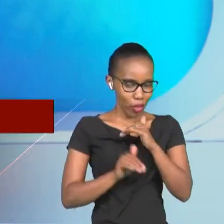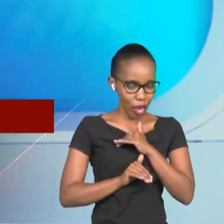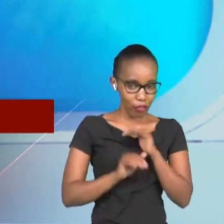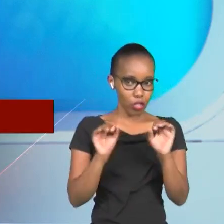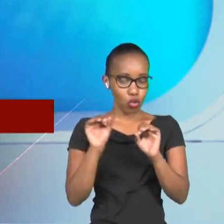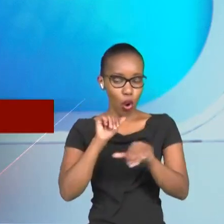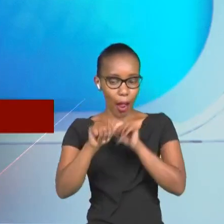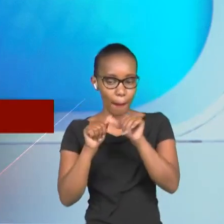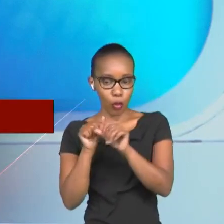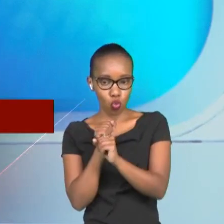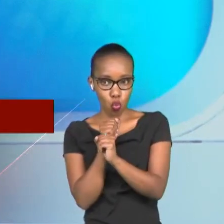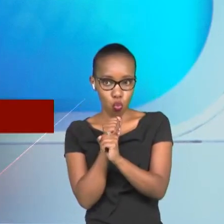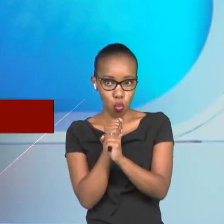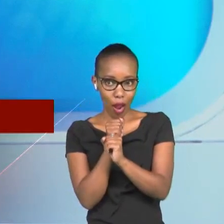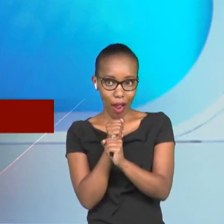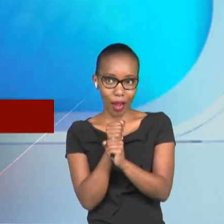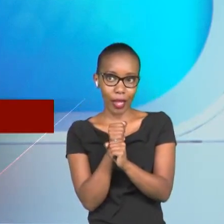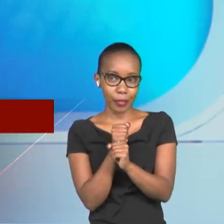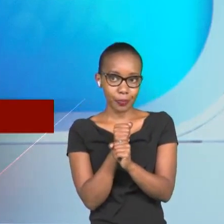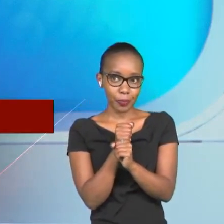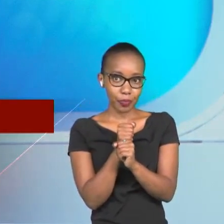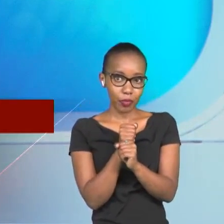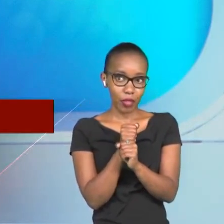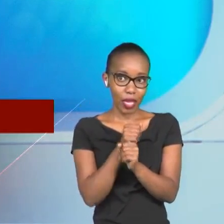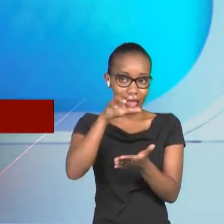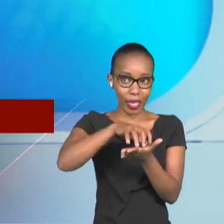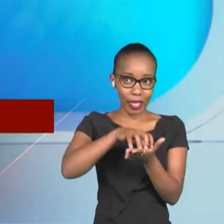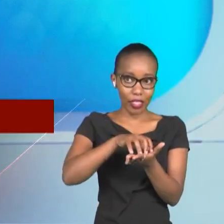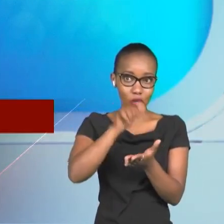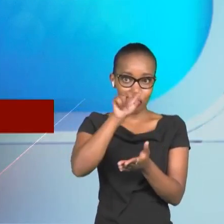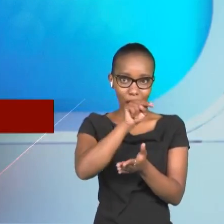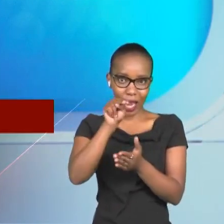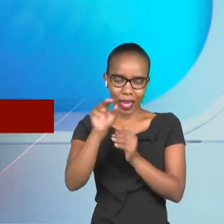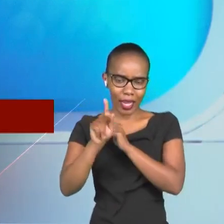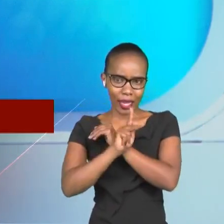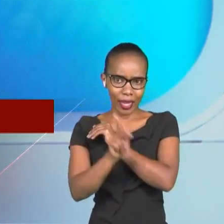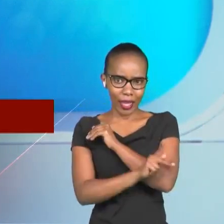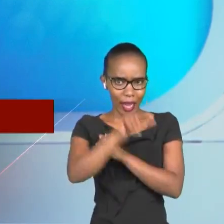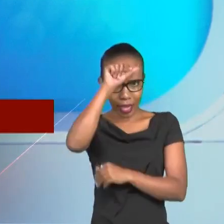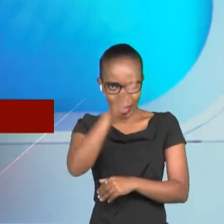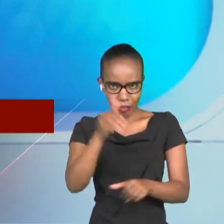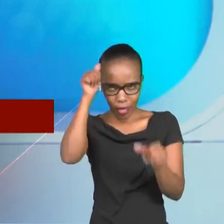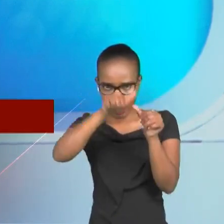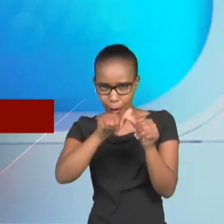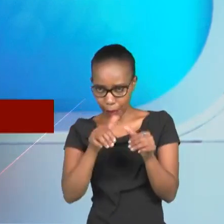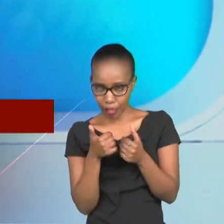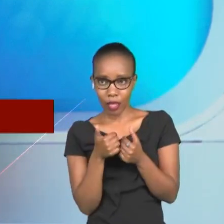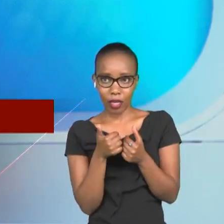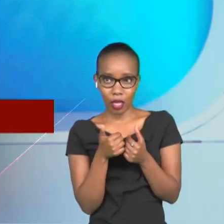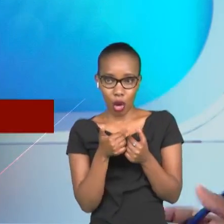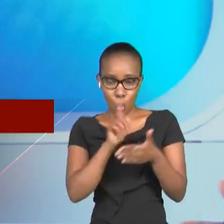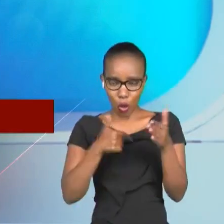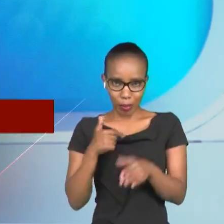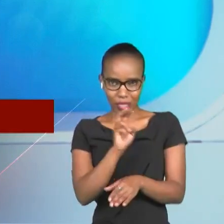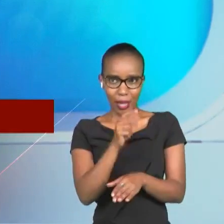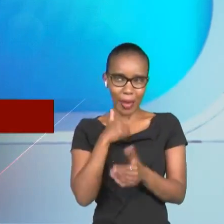by their performance in the case of Anne Waiguru. I mean, personally, I expected a totally opposite result from what I saw. So